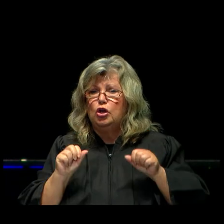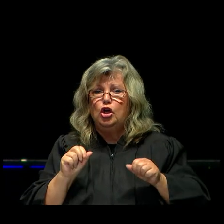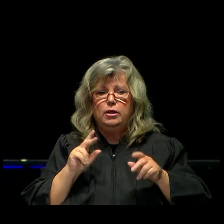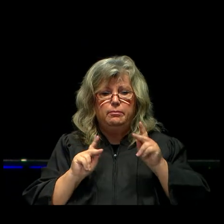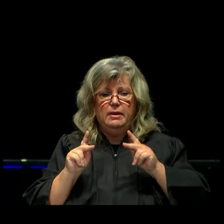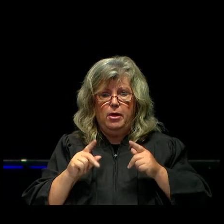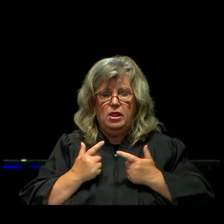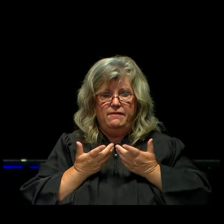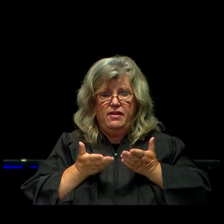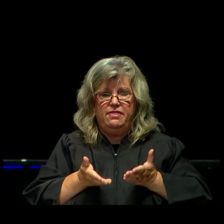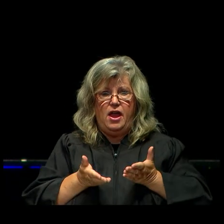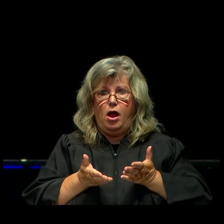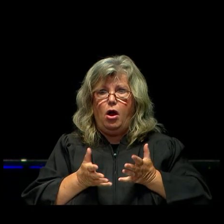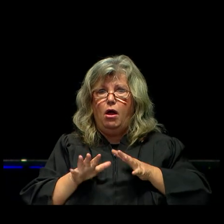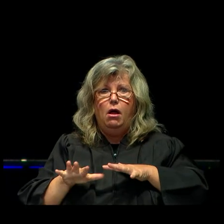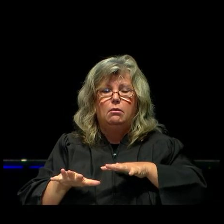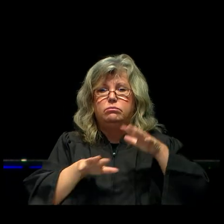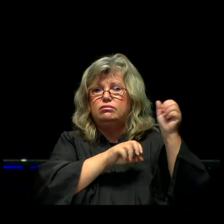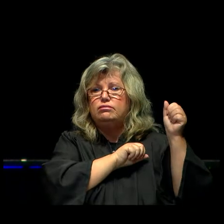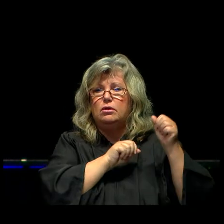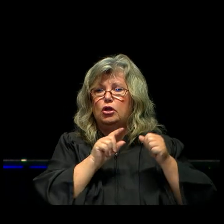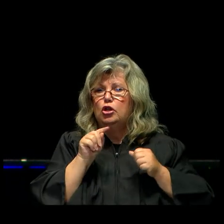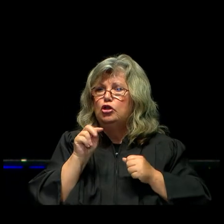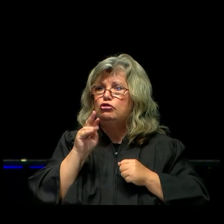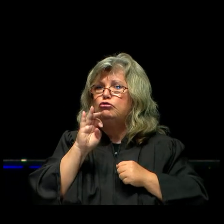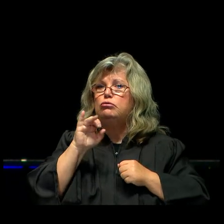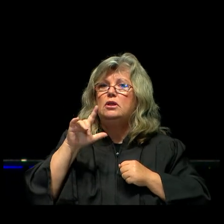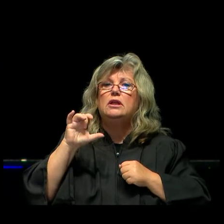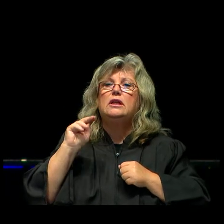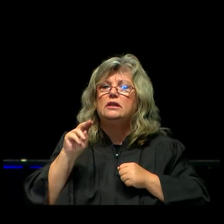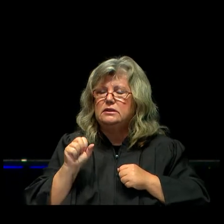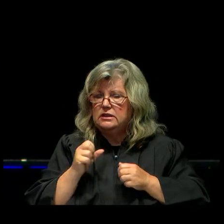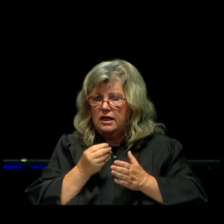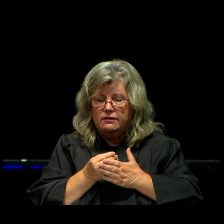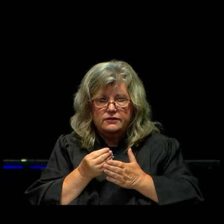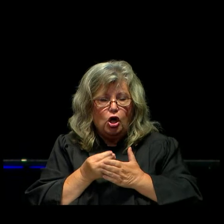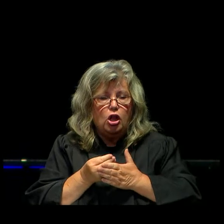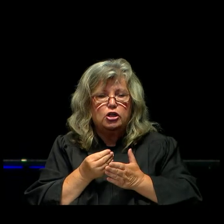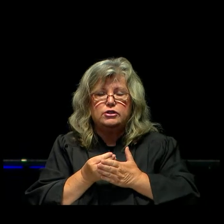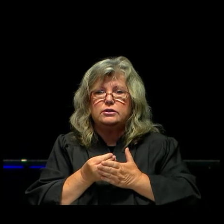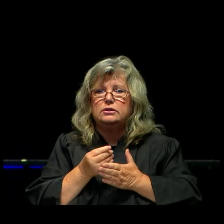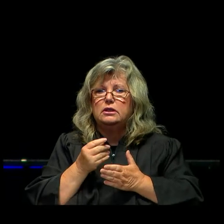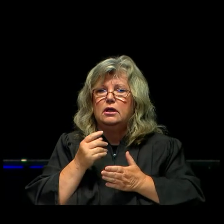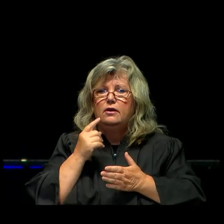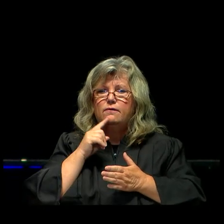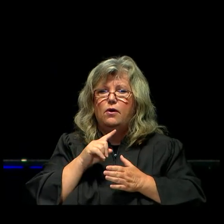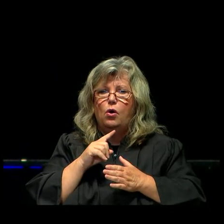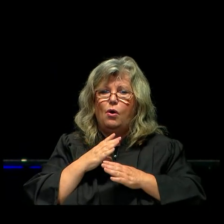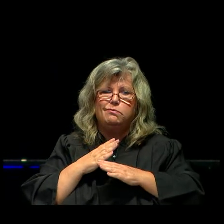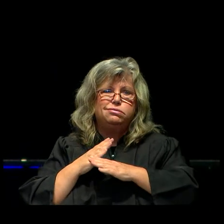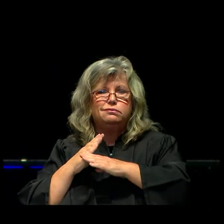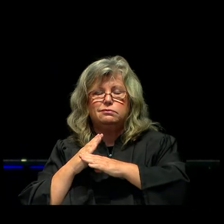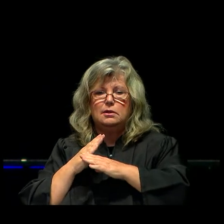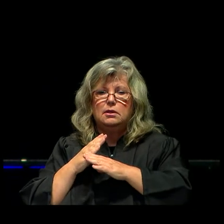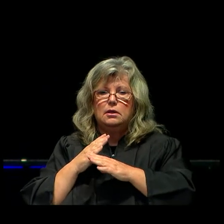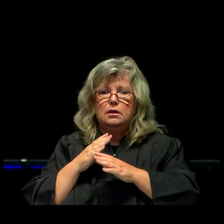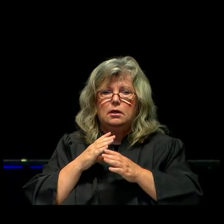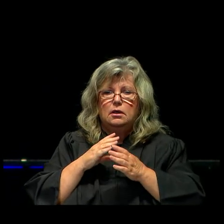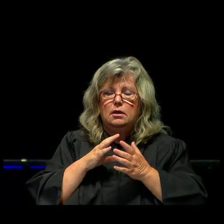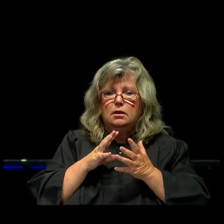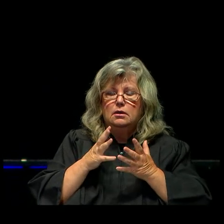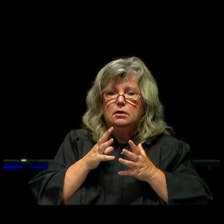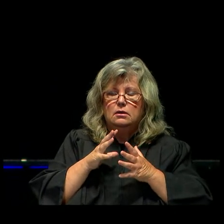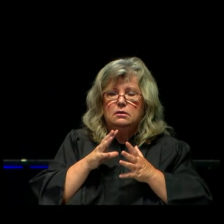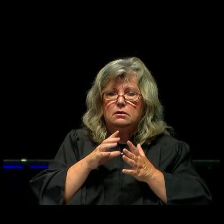millions of people. We're talking trillions, incomprehensible amounts of money to mitigate or to correct on the